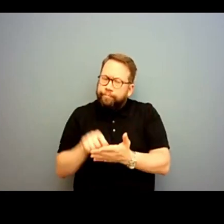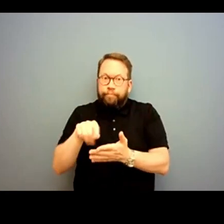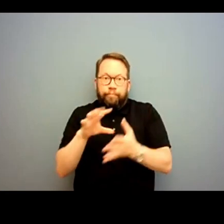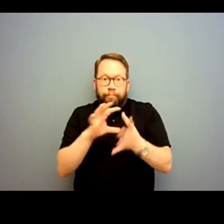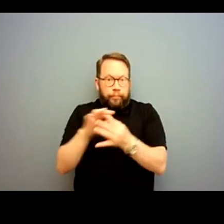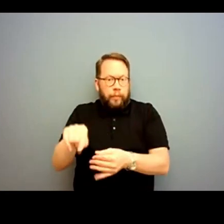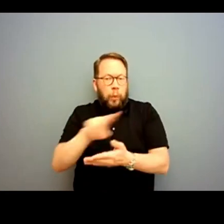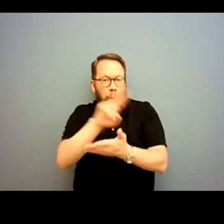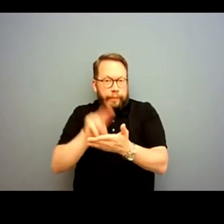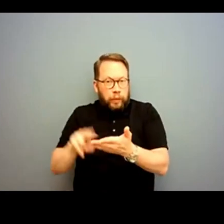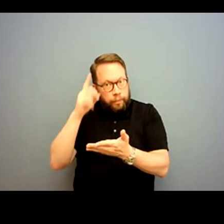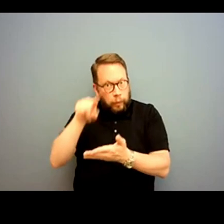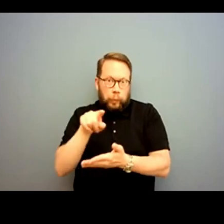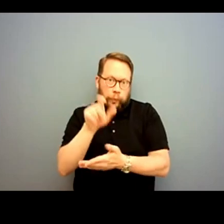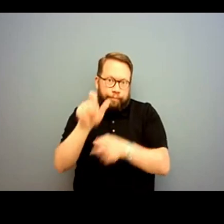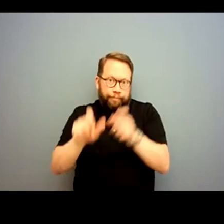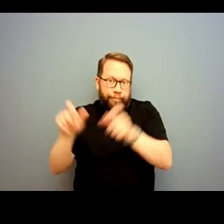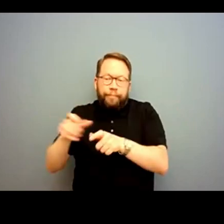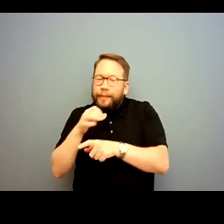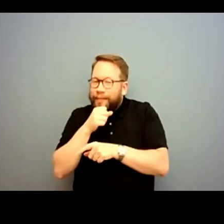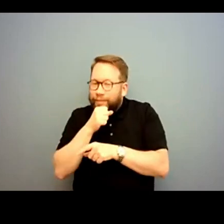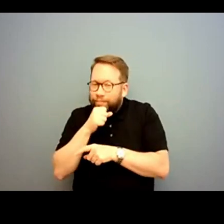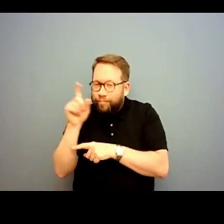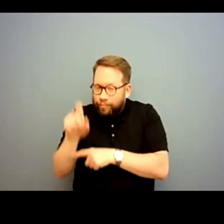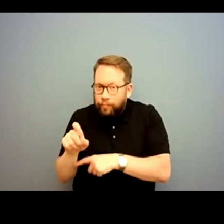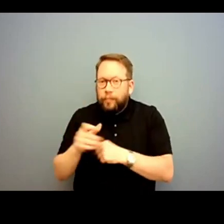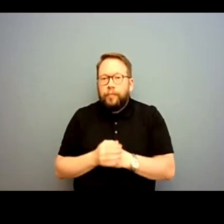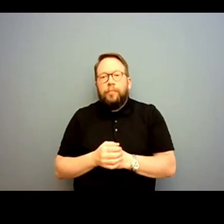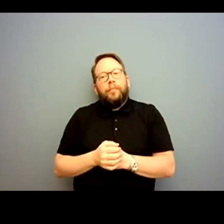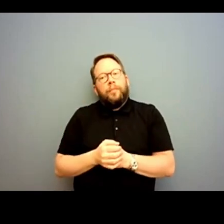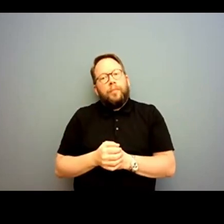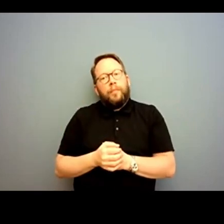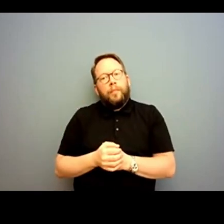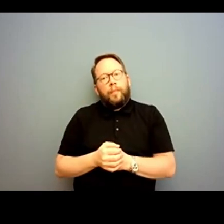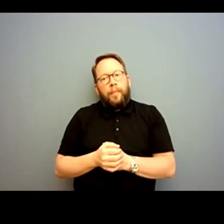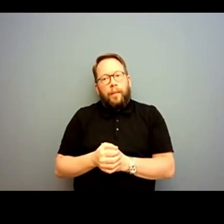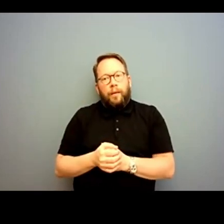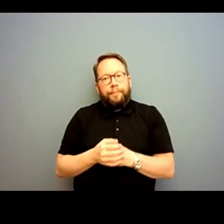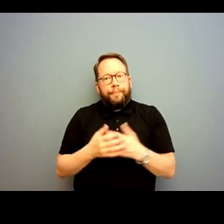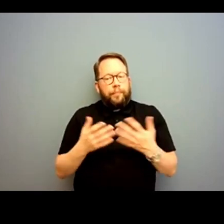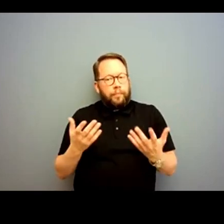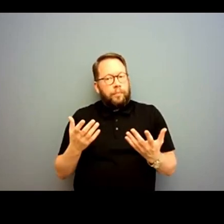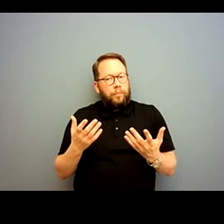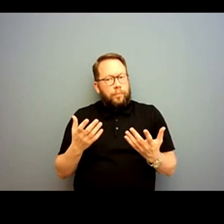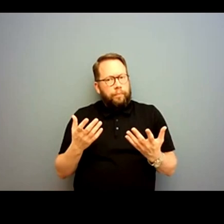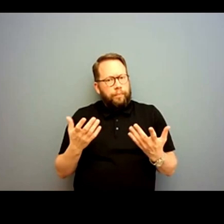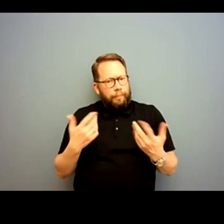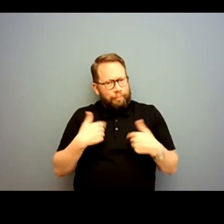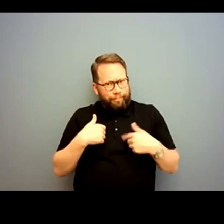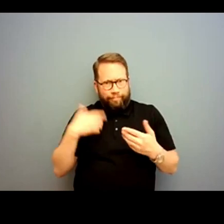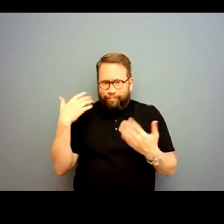researchers was that one of the reasons why it failed to get off the ground in the last 10